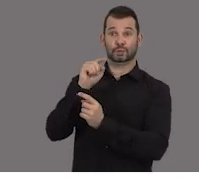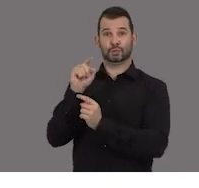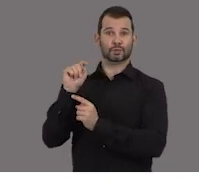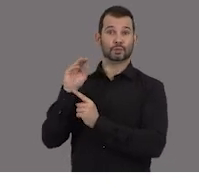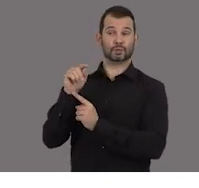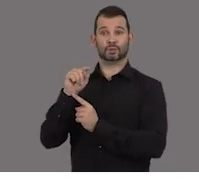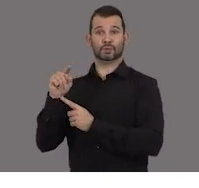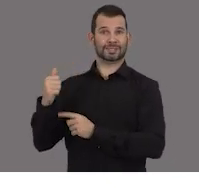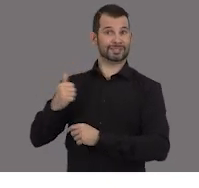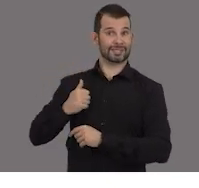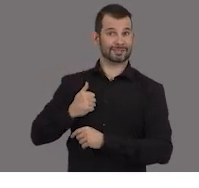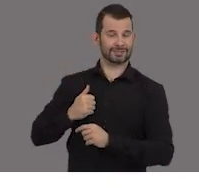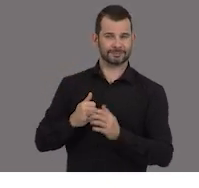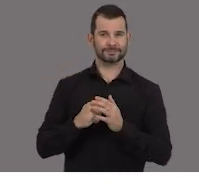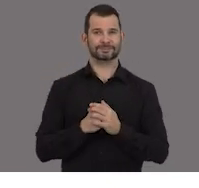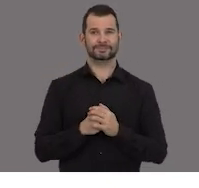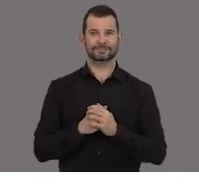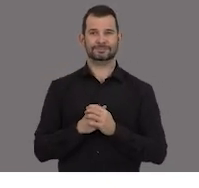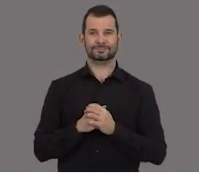to